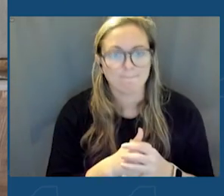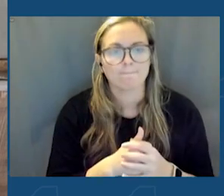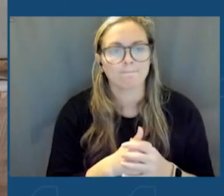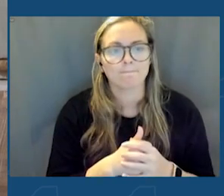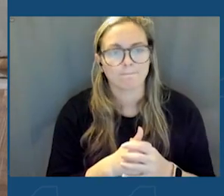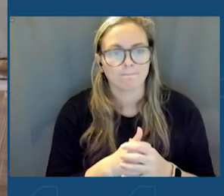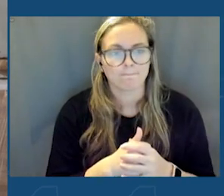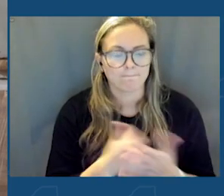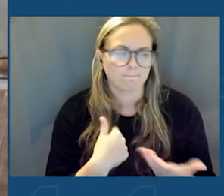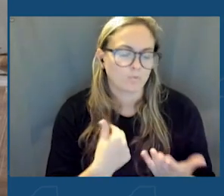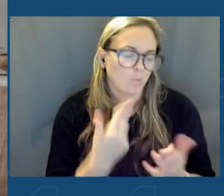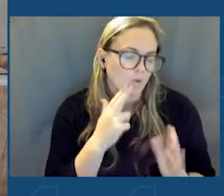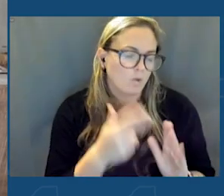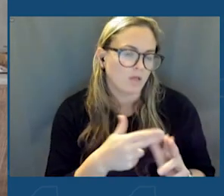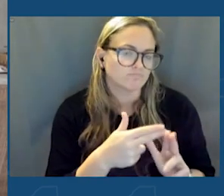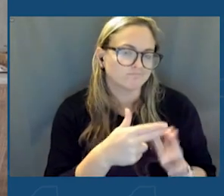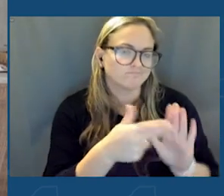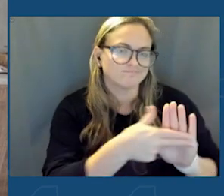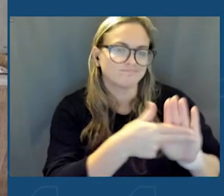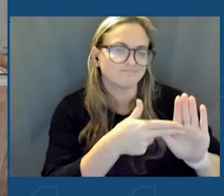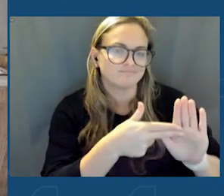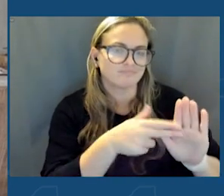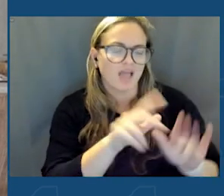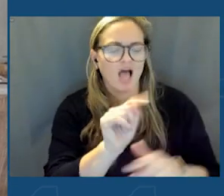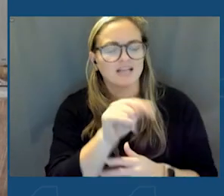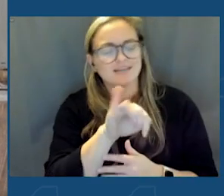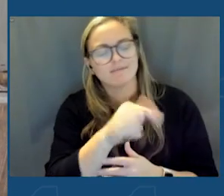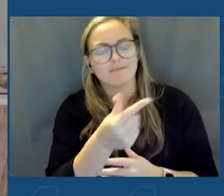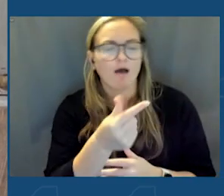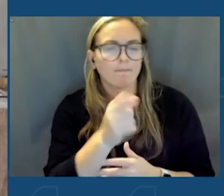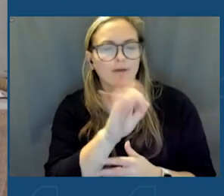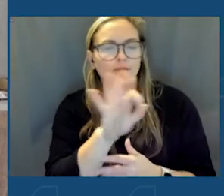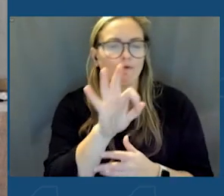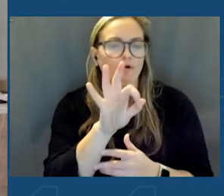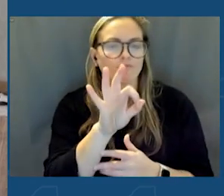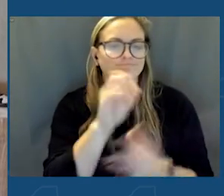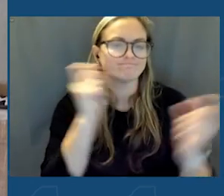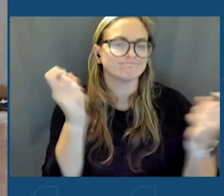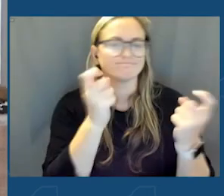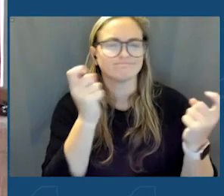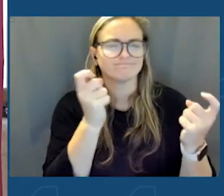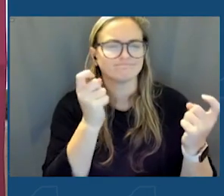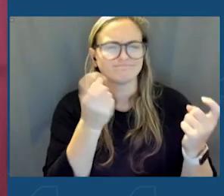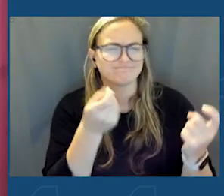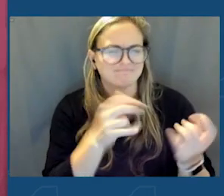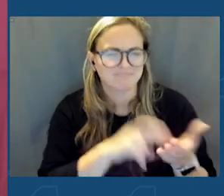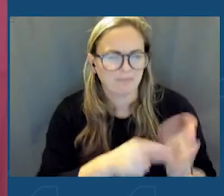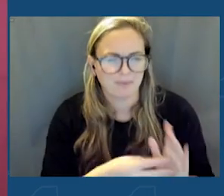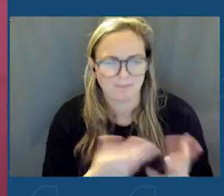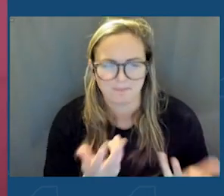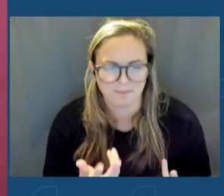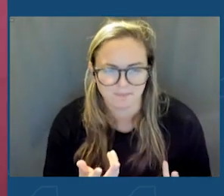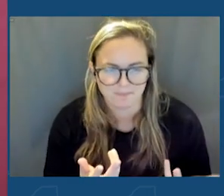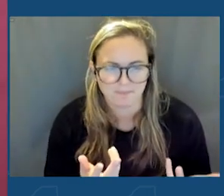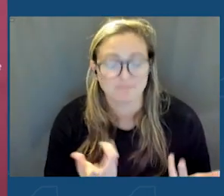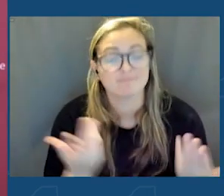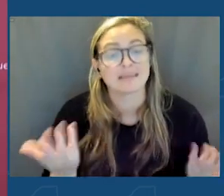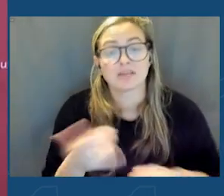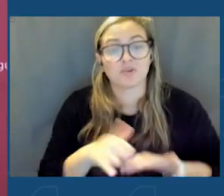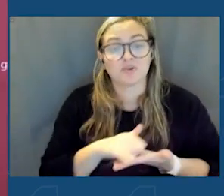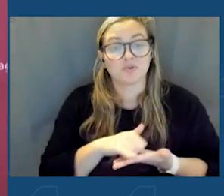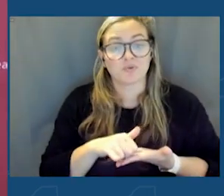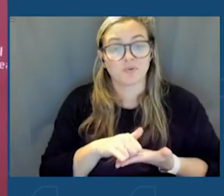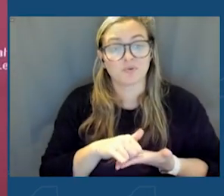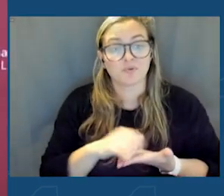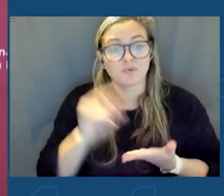are calling a topping off ceremony. Now, people have asked, what is that? Well, in New York, Governor,